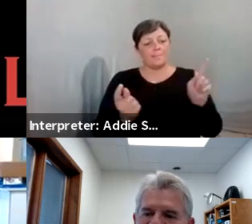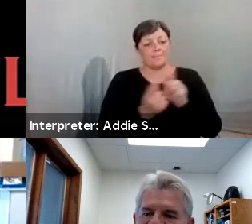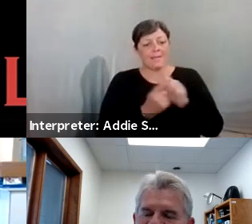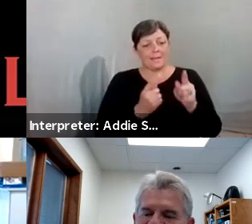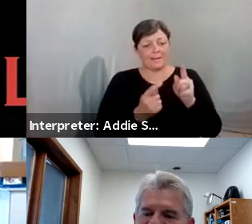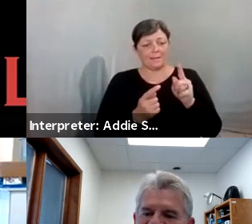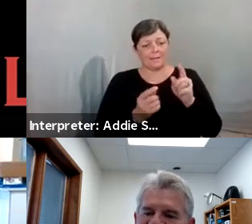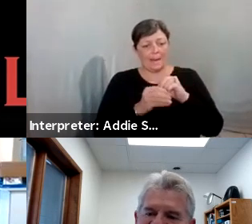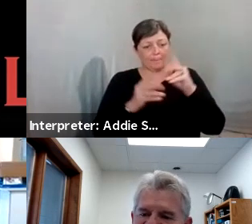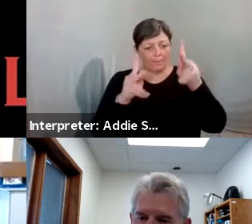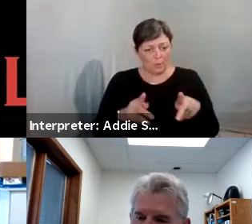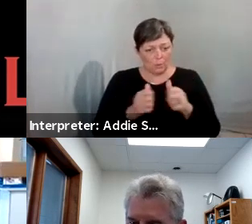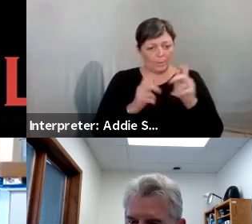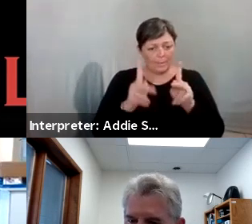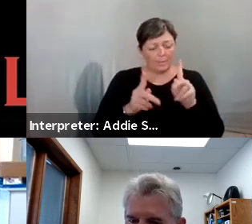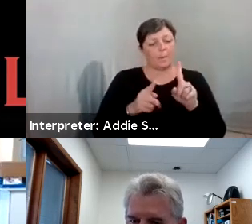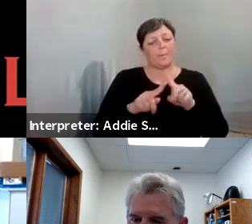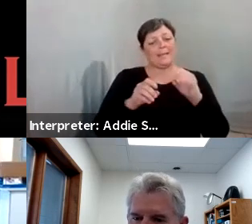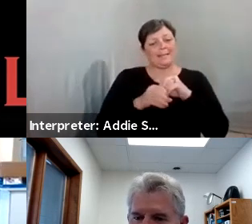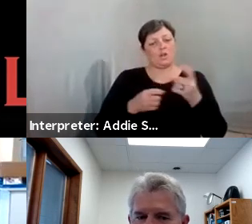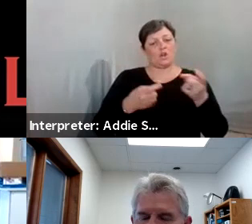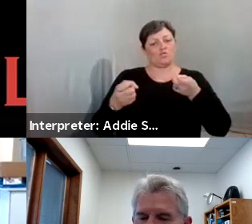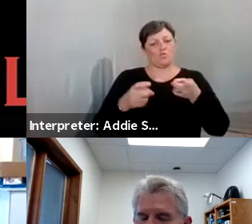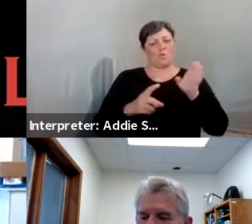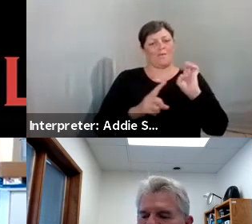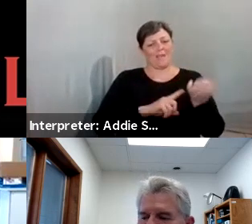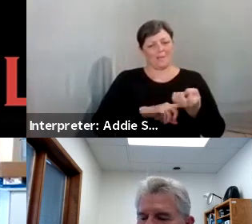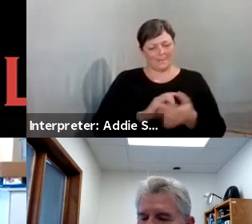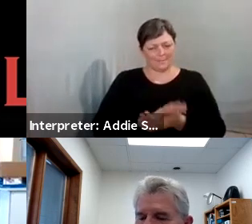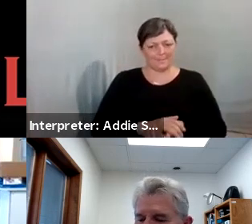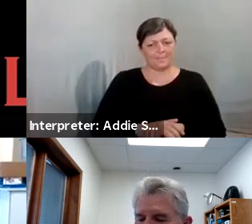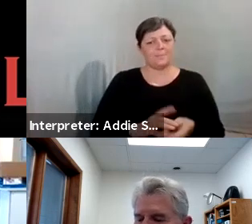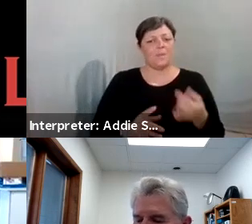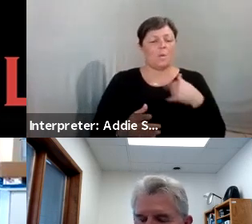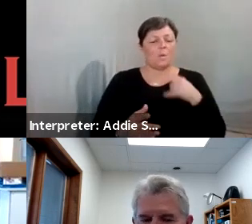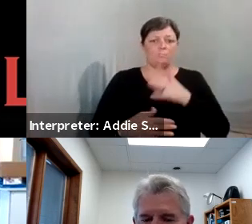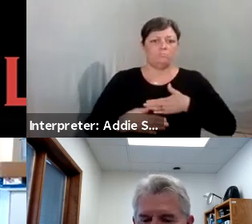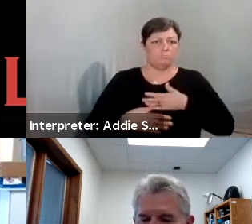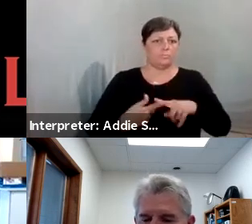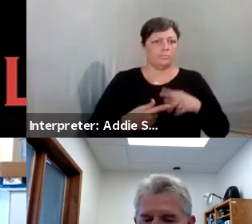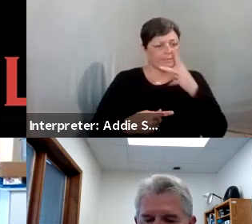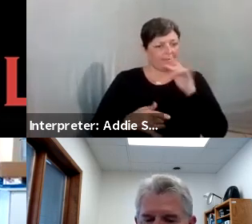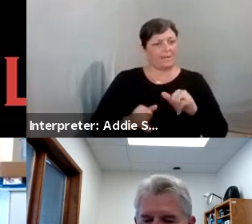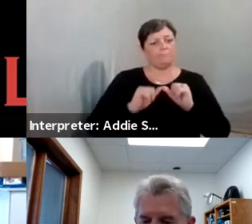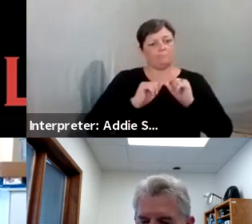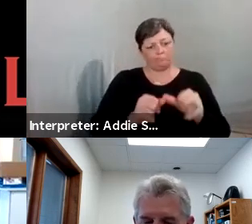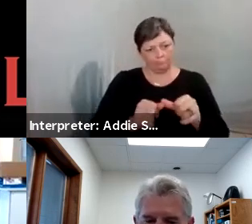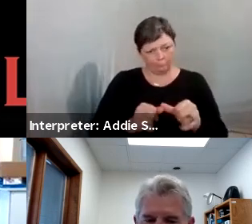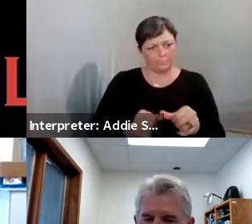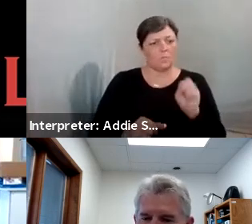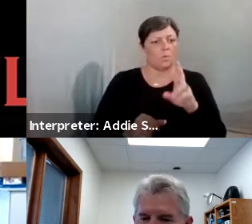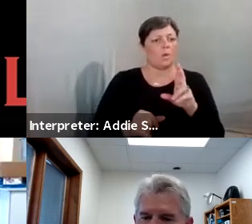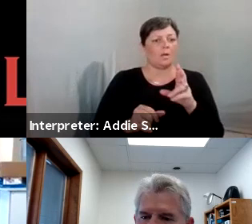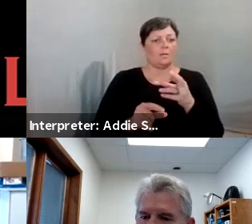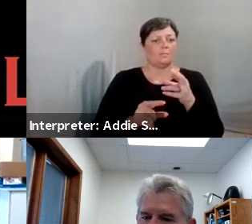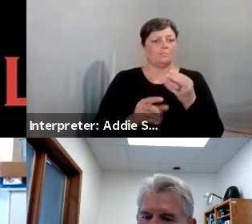people, but in a controlled environment, if you will. I would love to see that continue or to expand